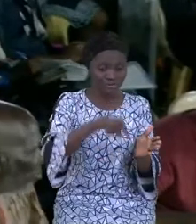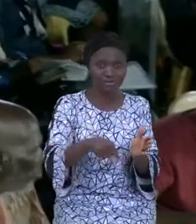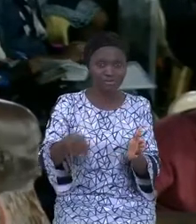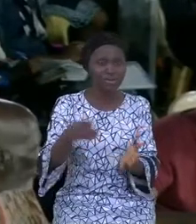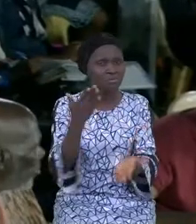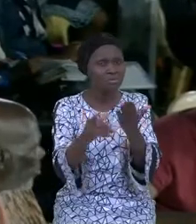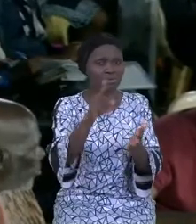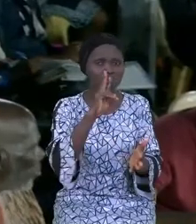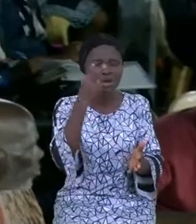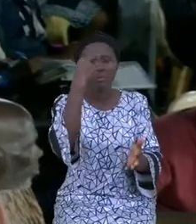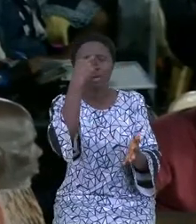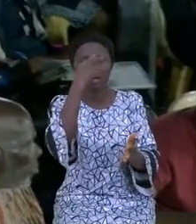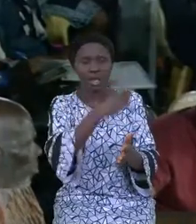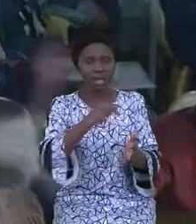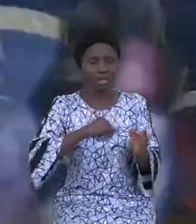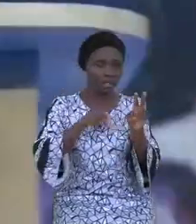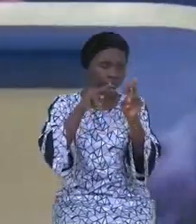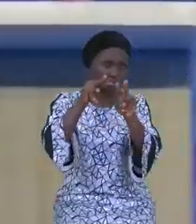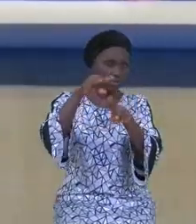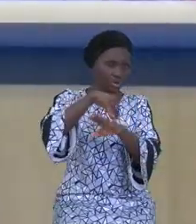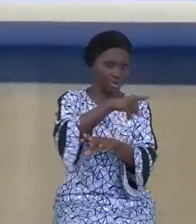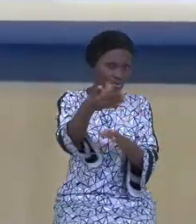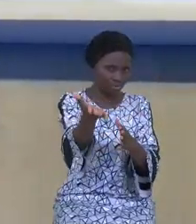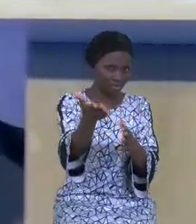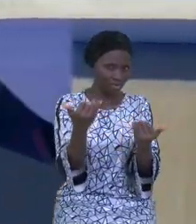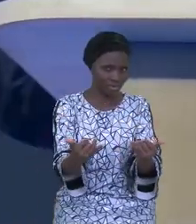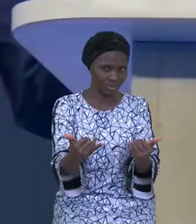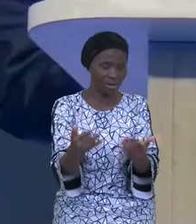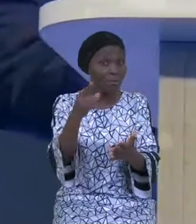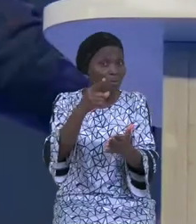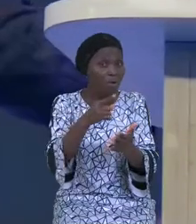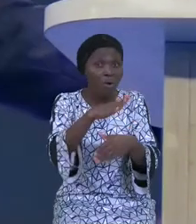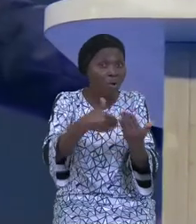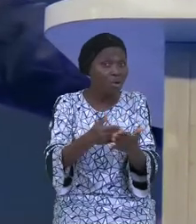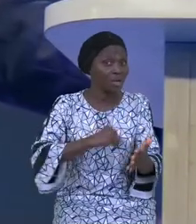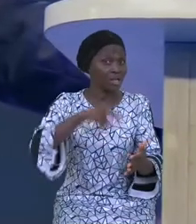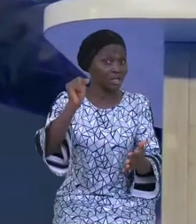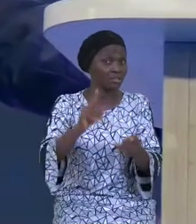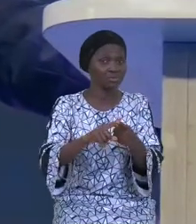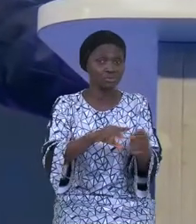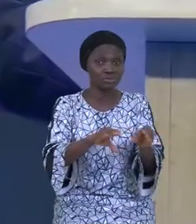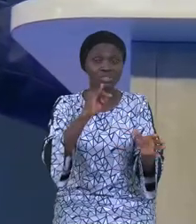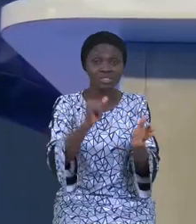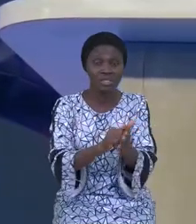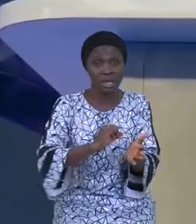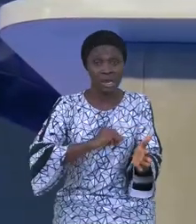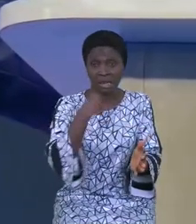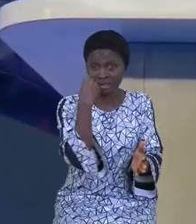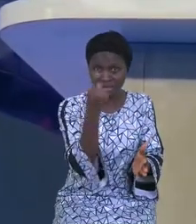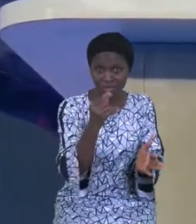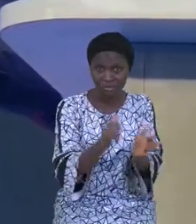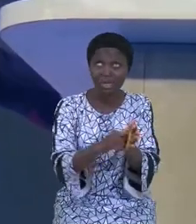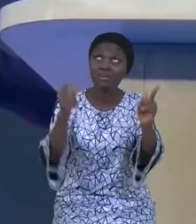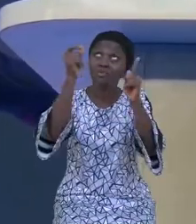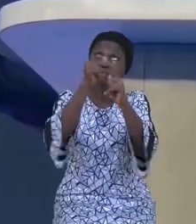are blind, and I look at you there. All I'm going to do is to tell you the word that came from heaven for